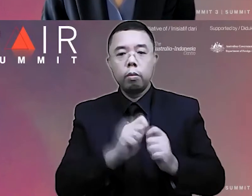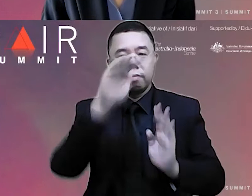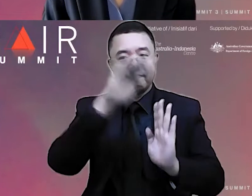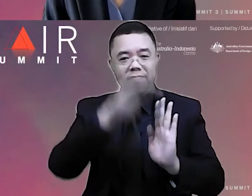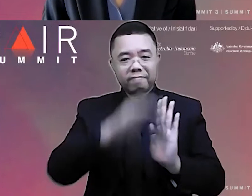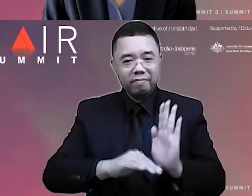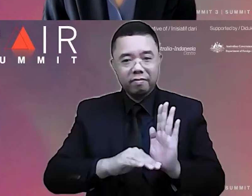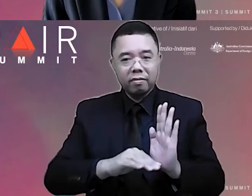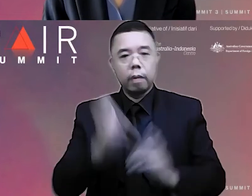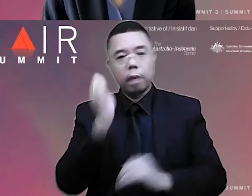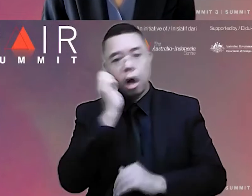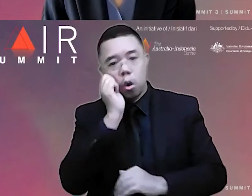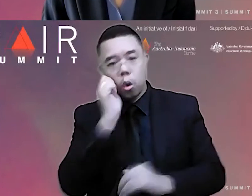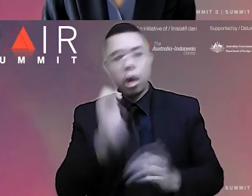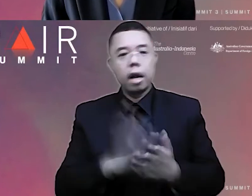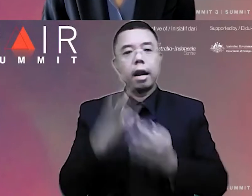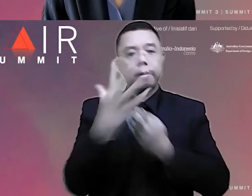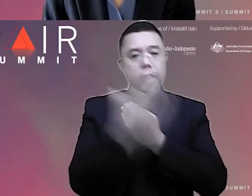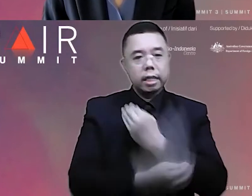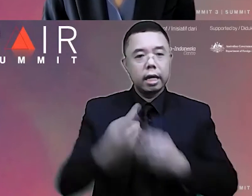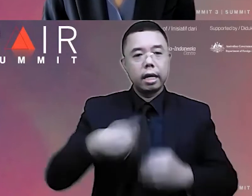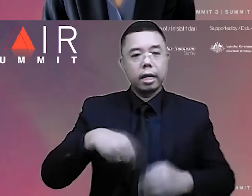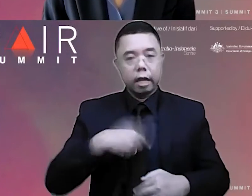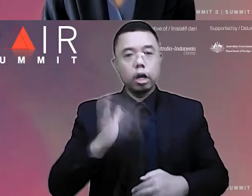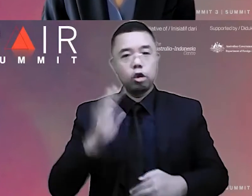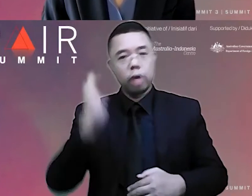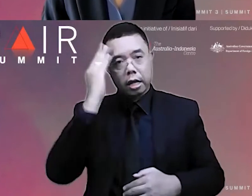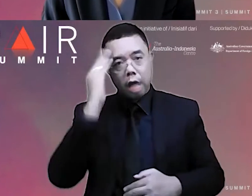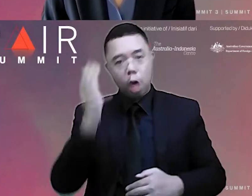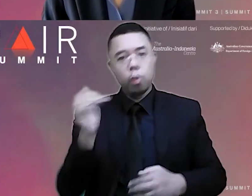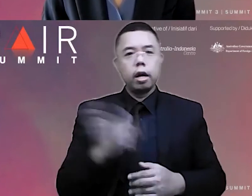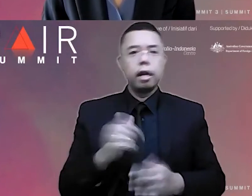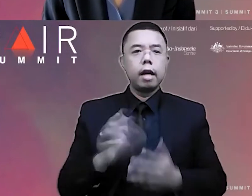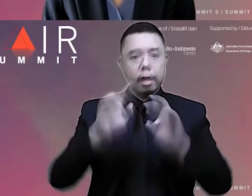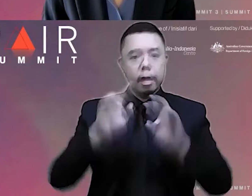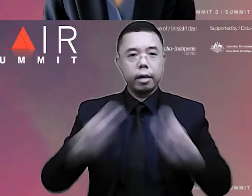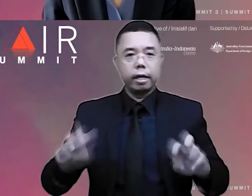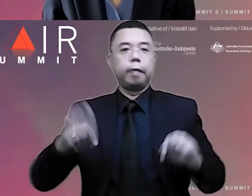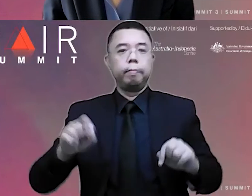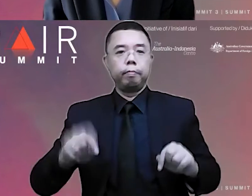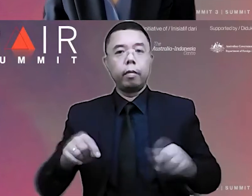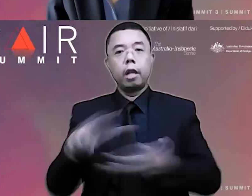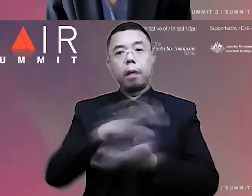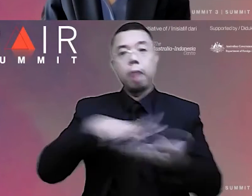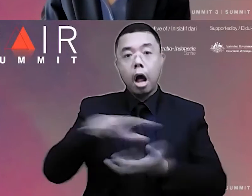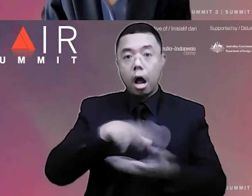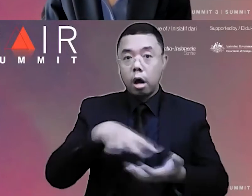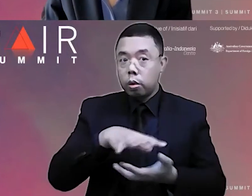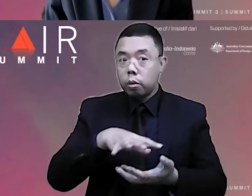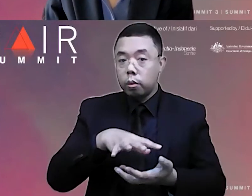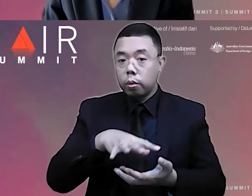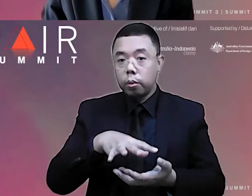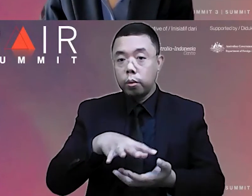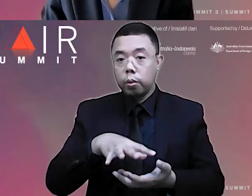the impact of the tourism, COVID-19 on tourism impact the reducing of the number of employment. But